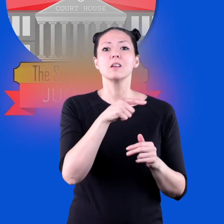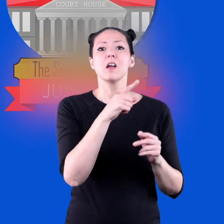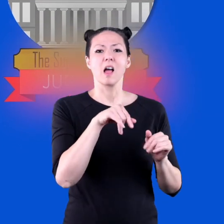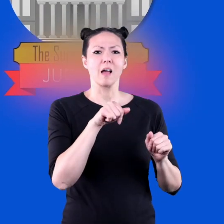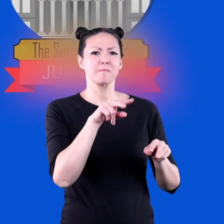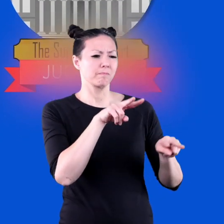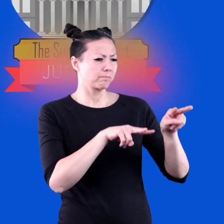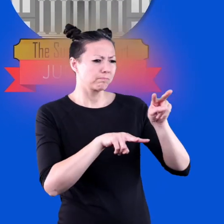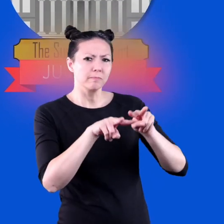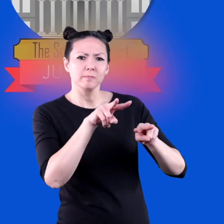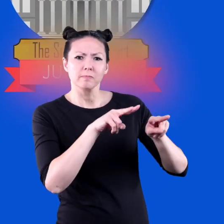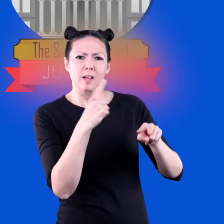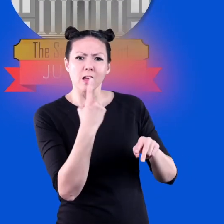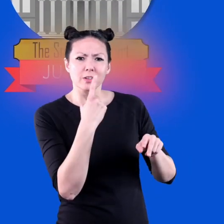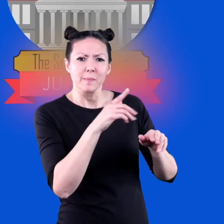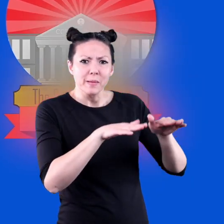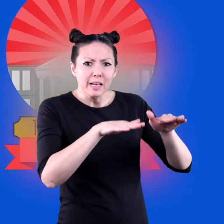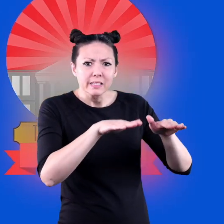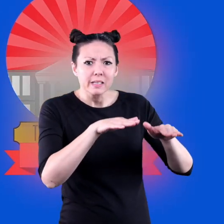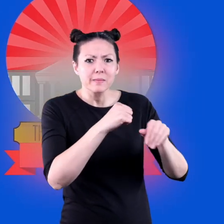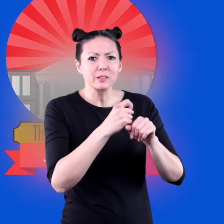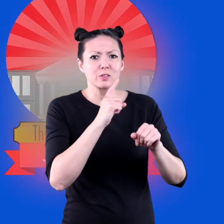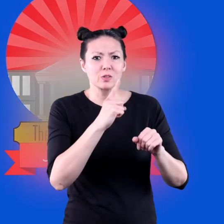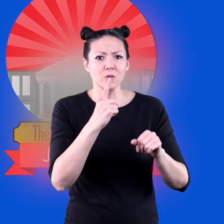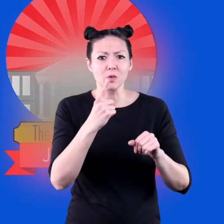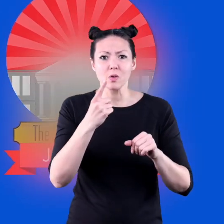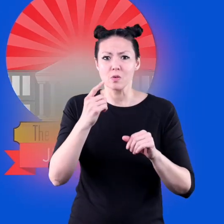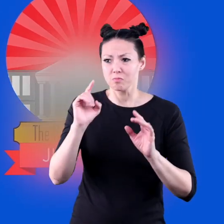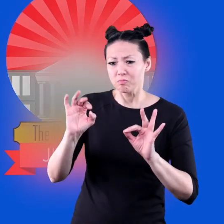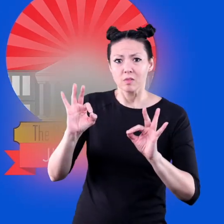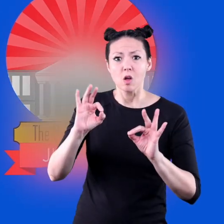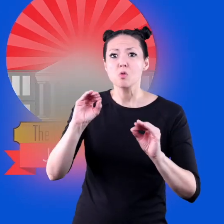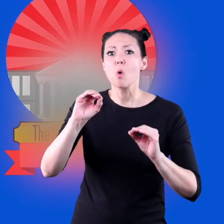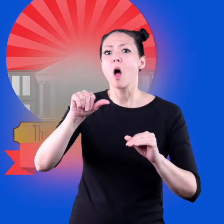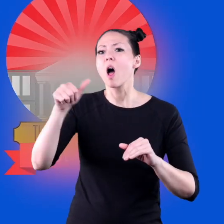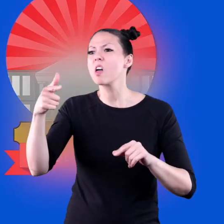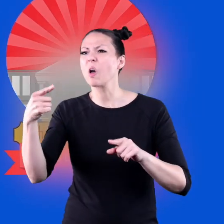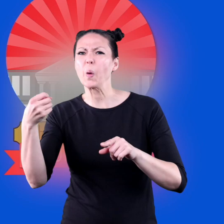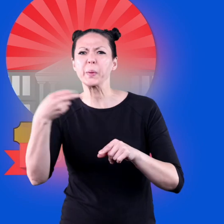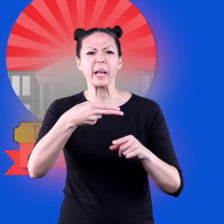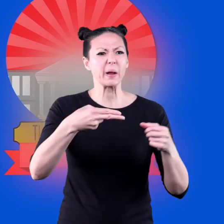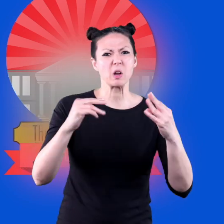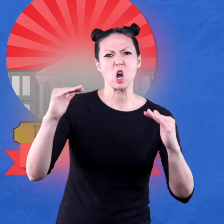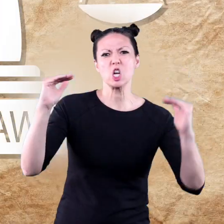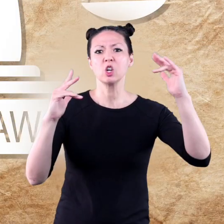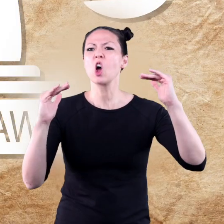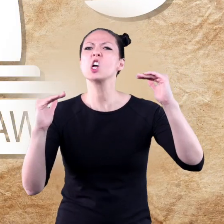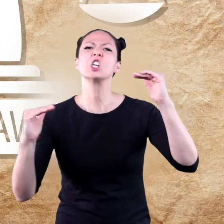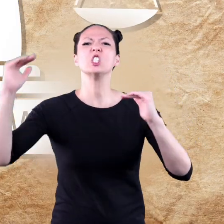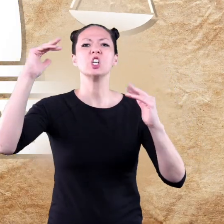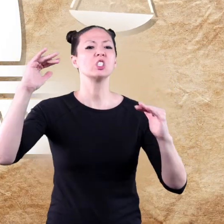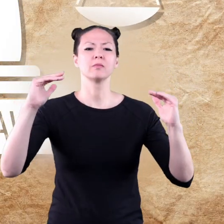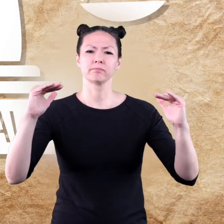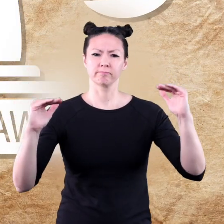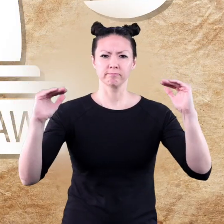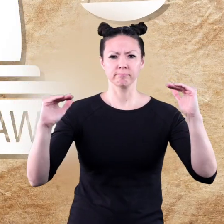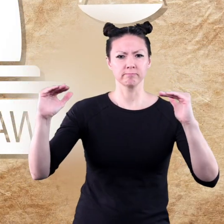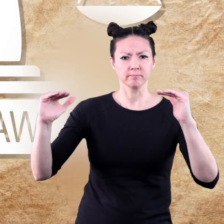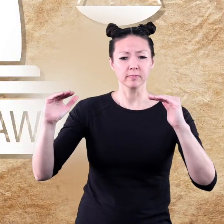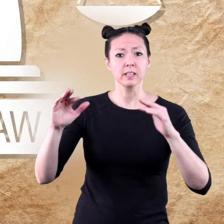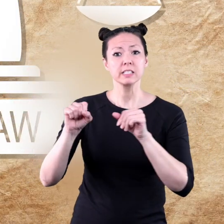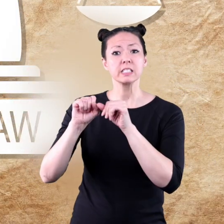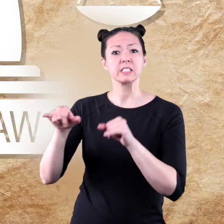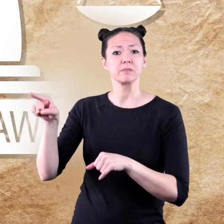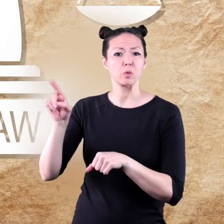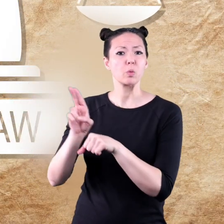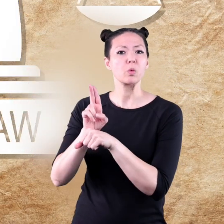between them, and that one of the branches doesn't have more power than the others. The system that they use to check on